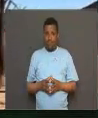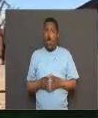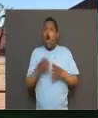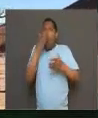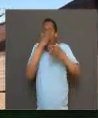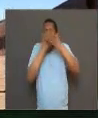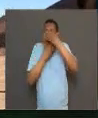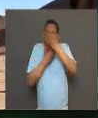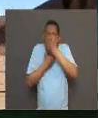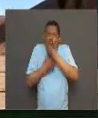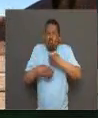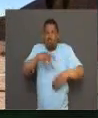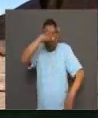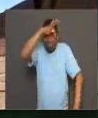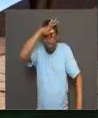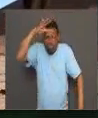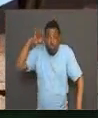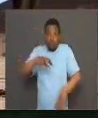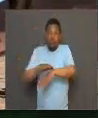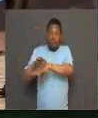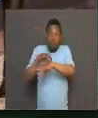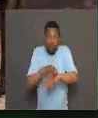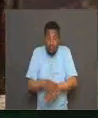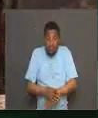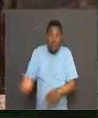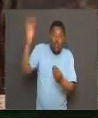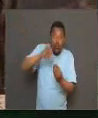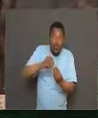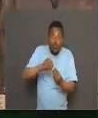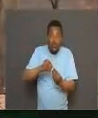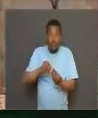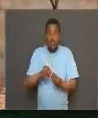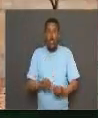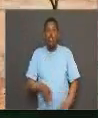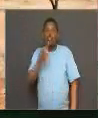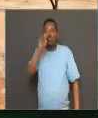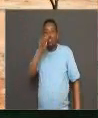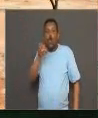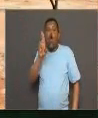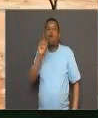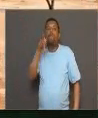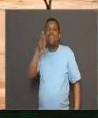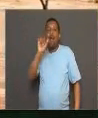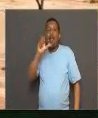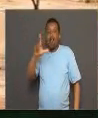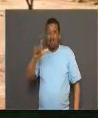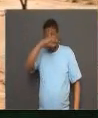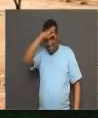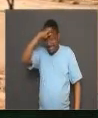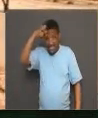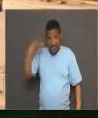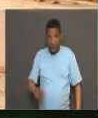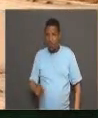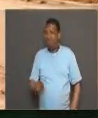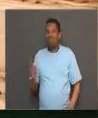Hot and dry lands, including tropical deserts, do not